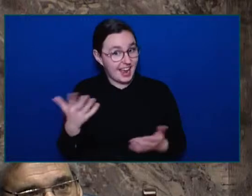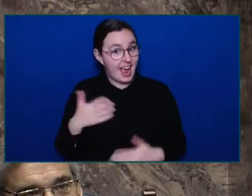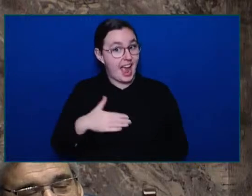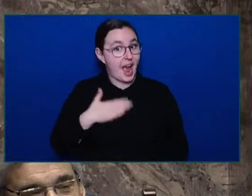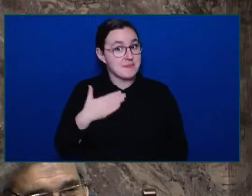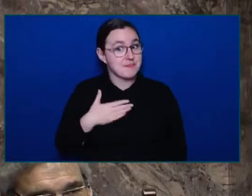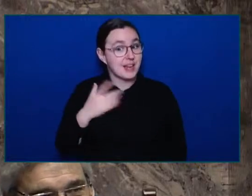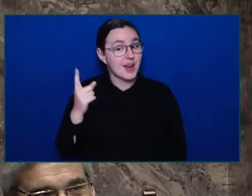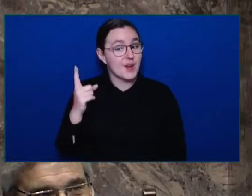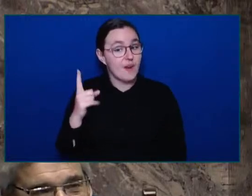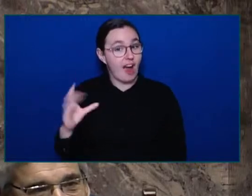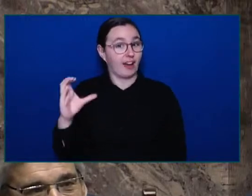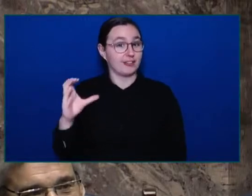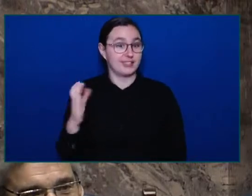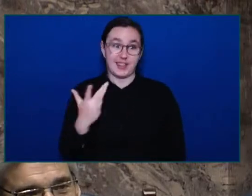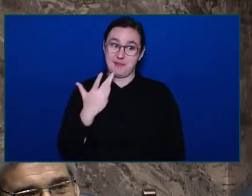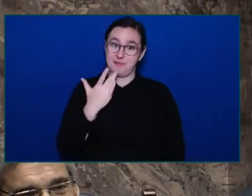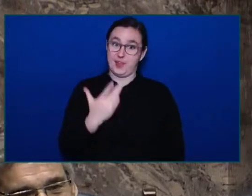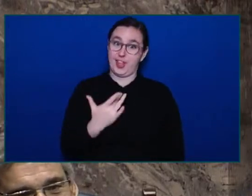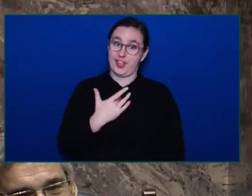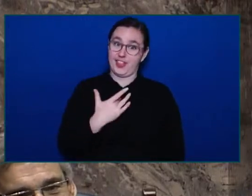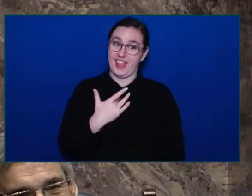us here in the Legislature.